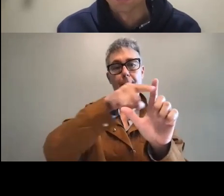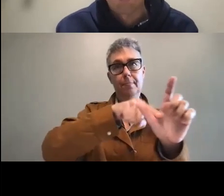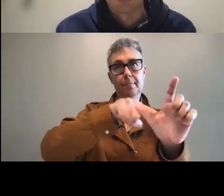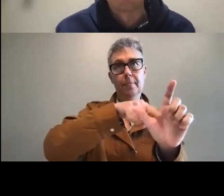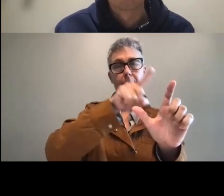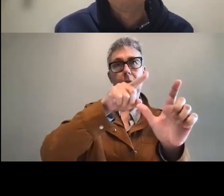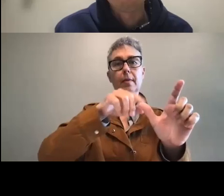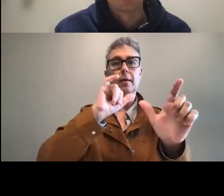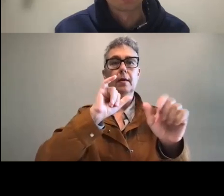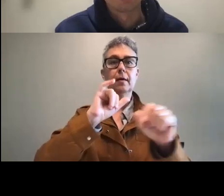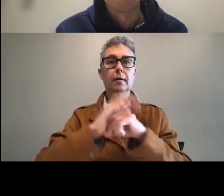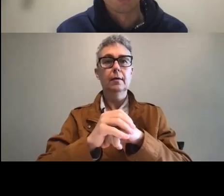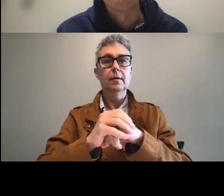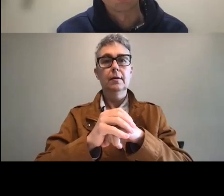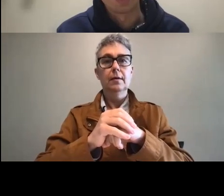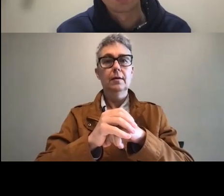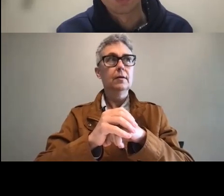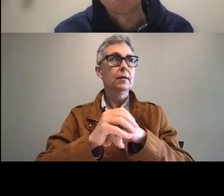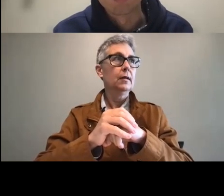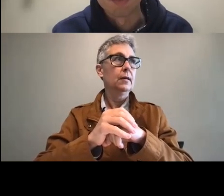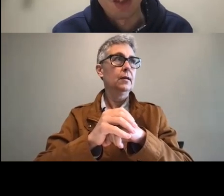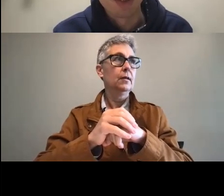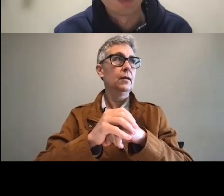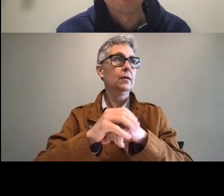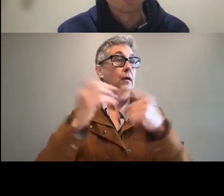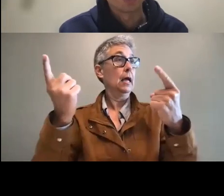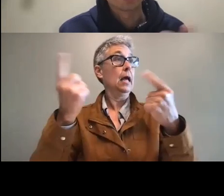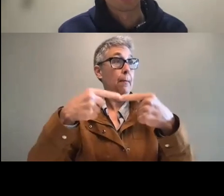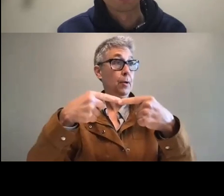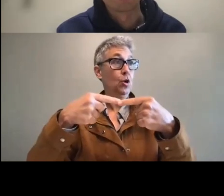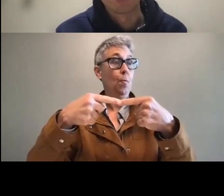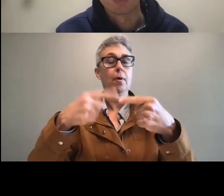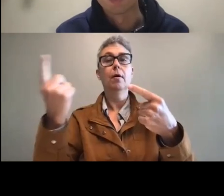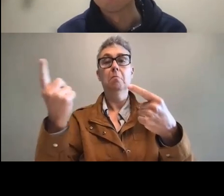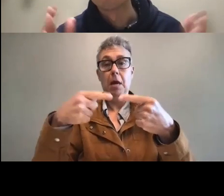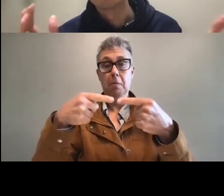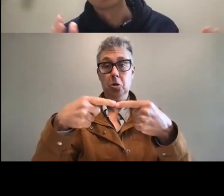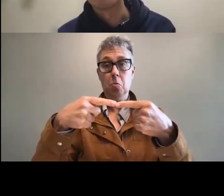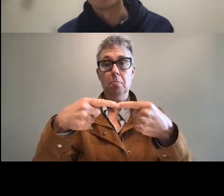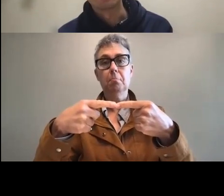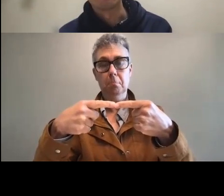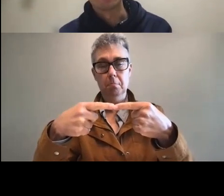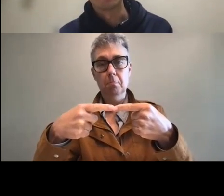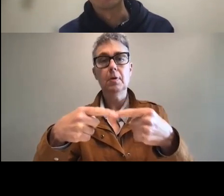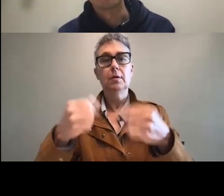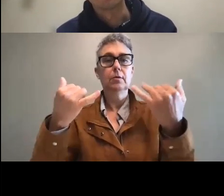is called epitope, right? So today I will kind of use this cartoon